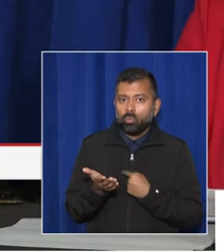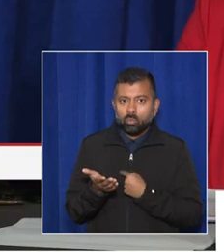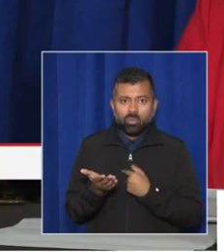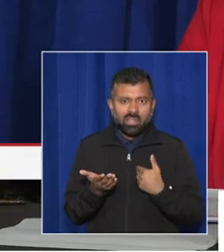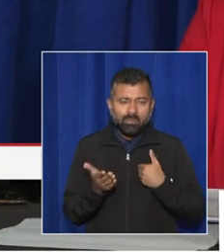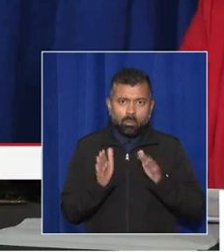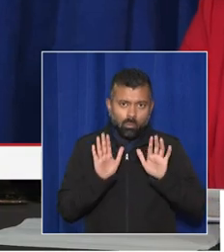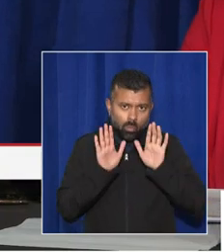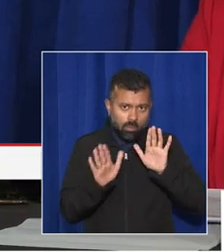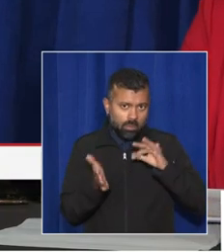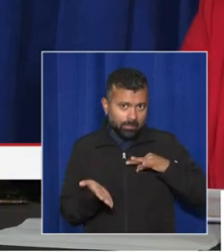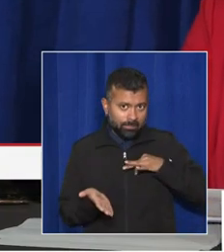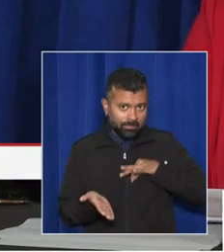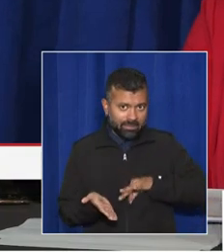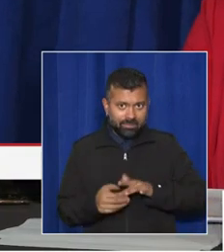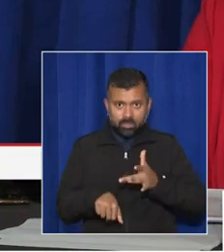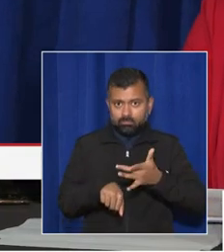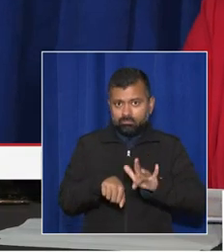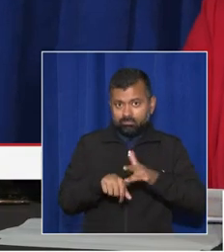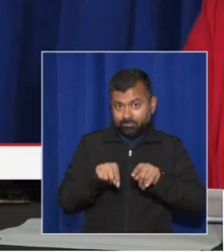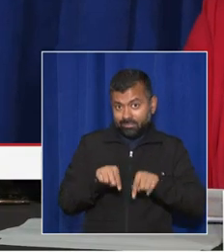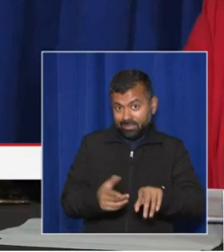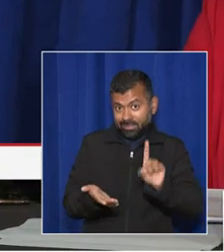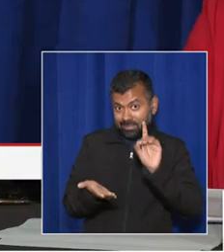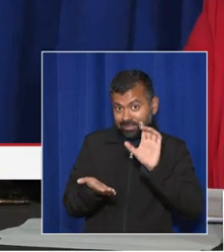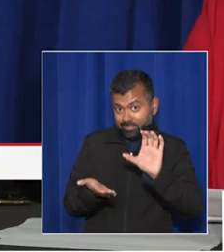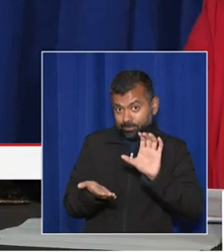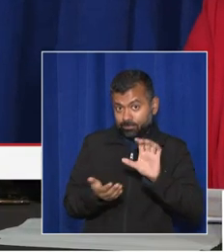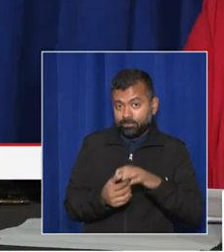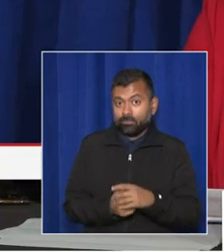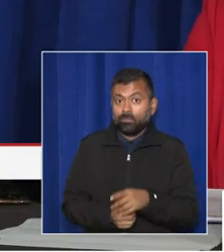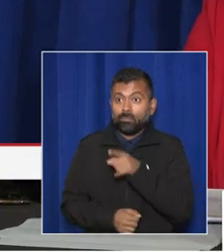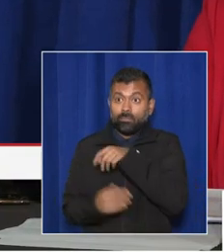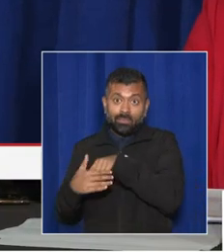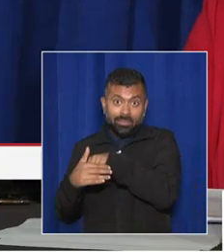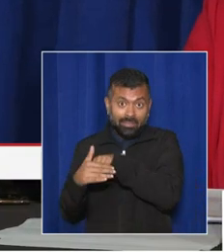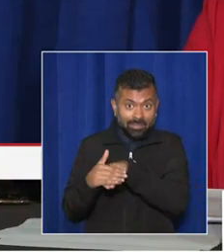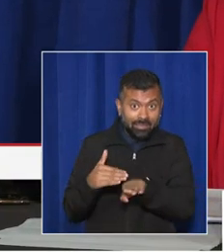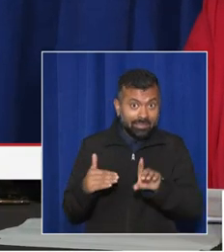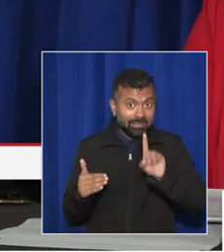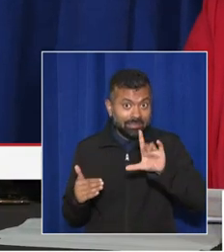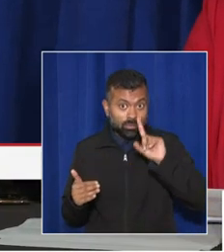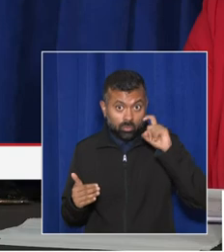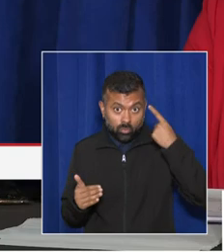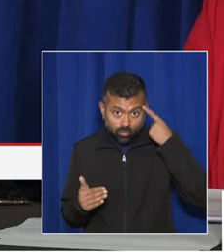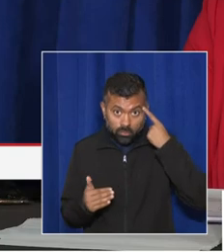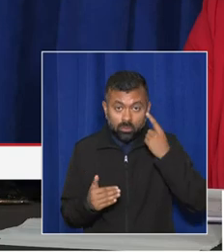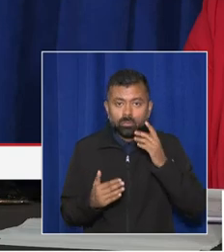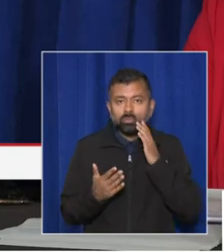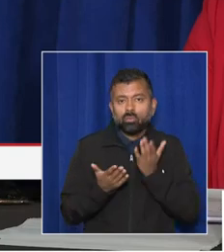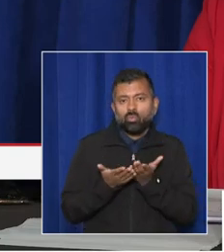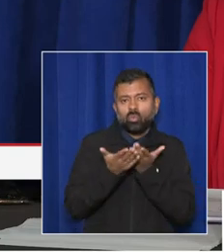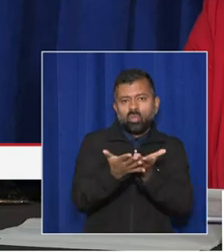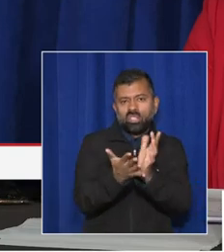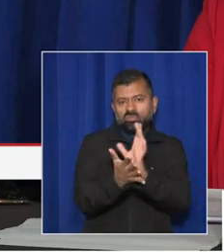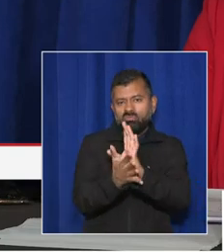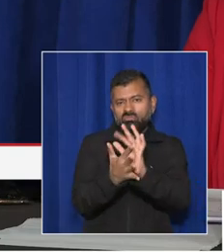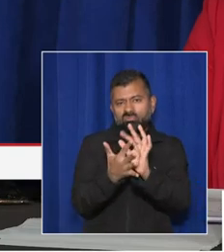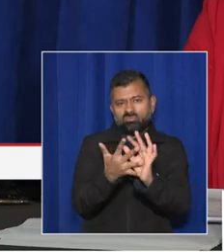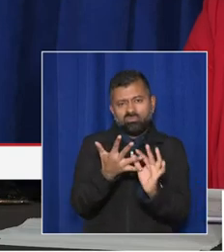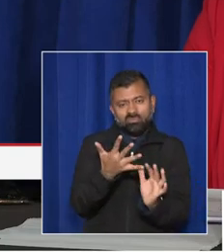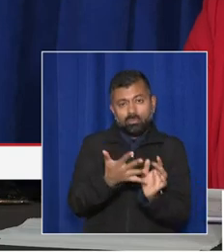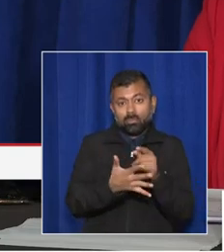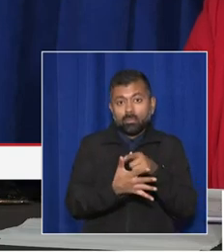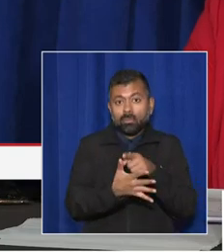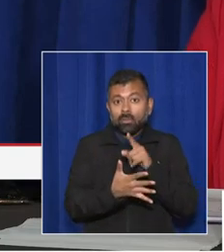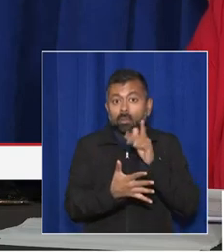short-term disability. So you'll have options that you'll be able to select from, but you will not be able to transfer your federal government benefits to